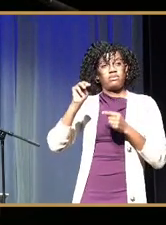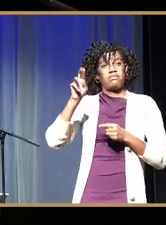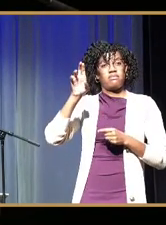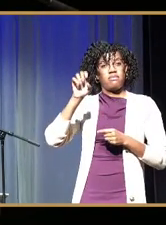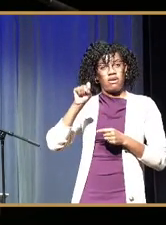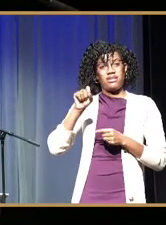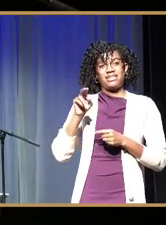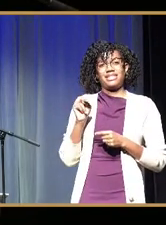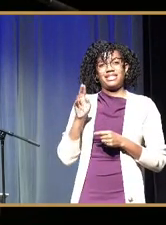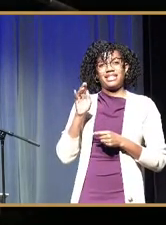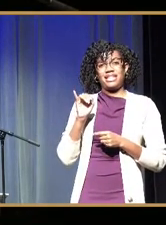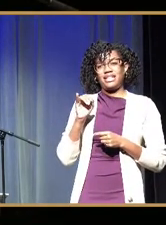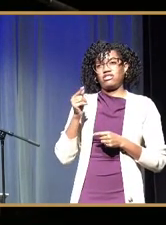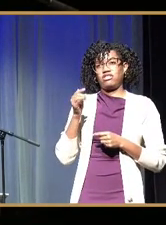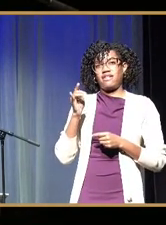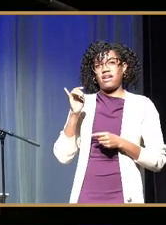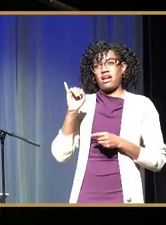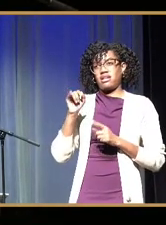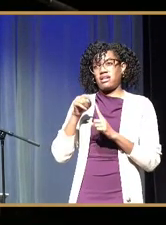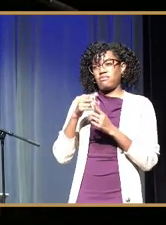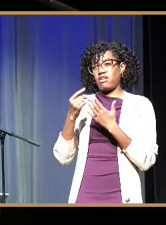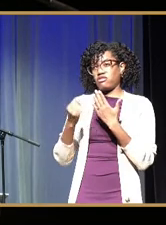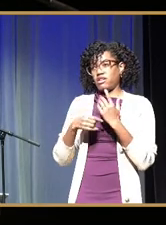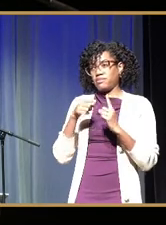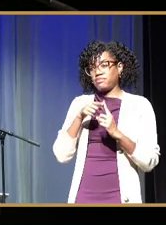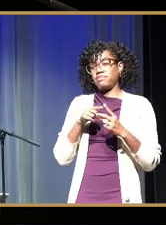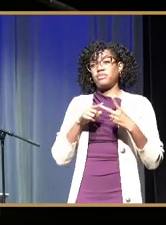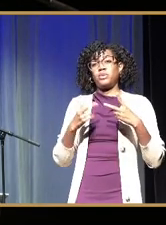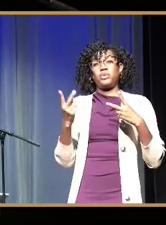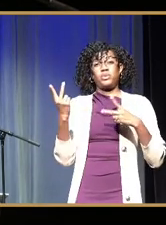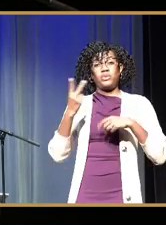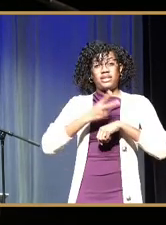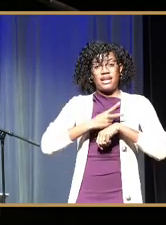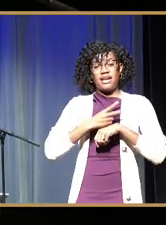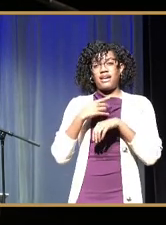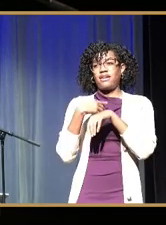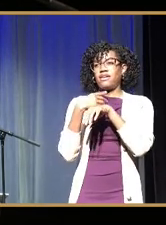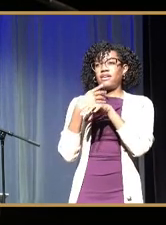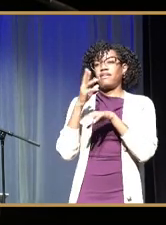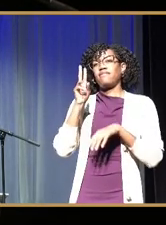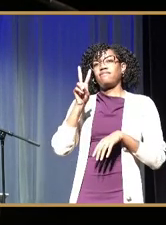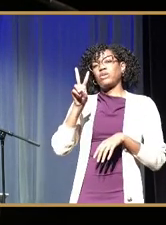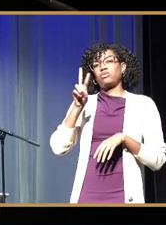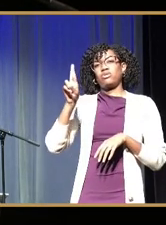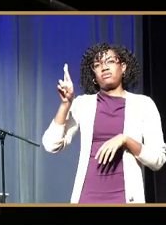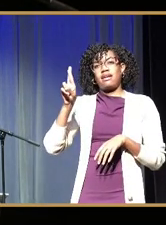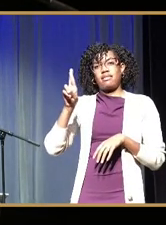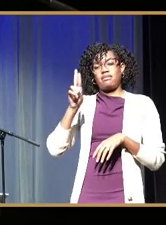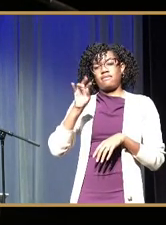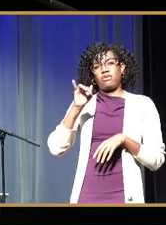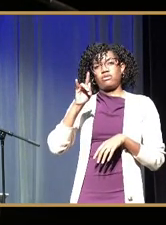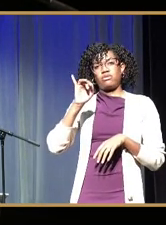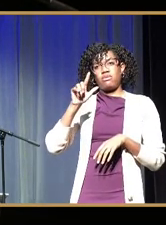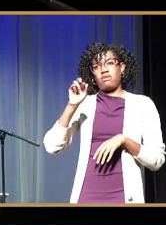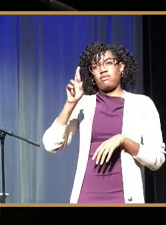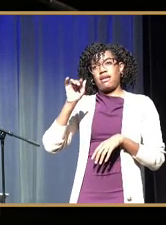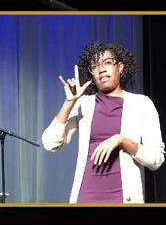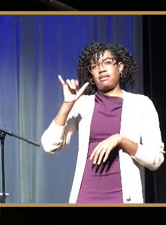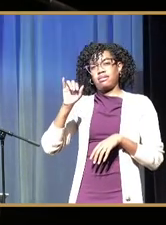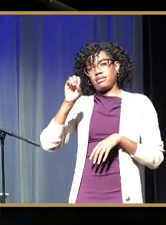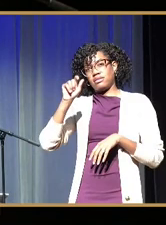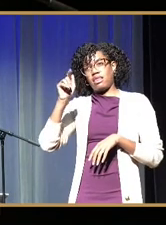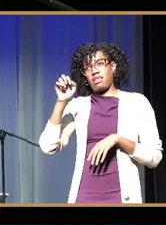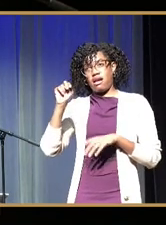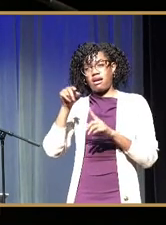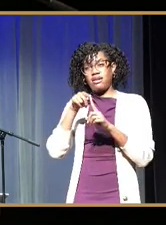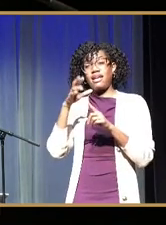Project, the two-day virtual reality pop-up salon, and the students who are performing as well as